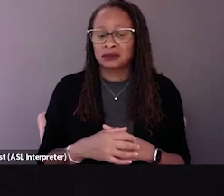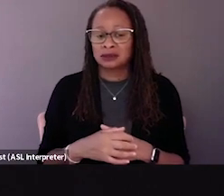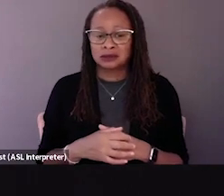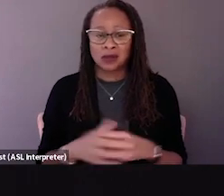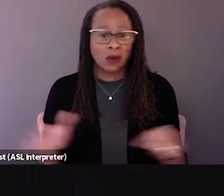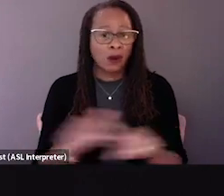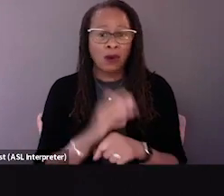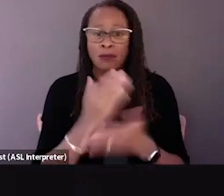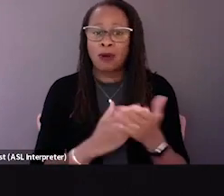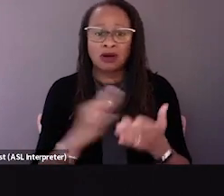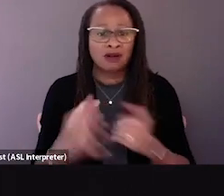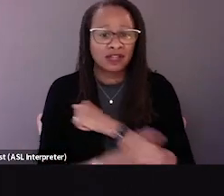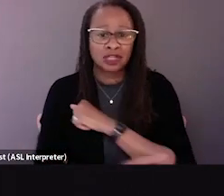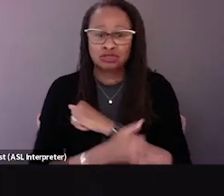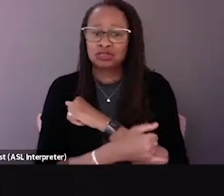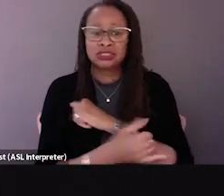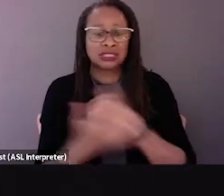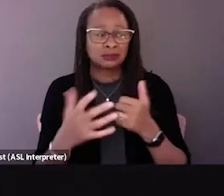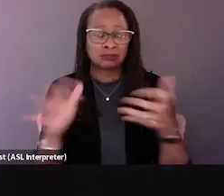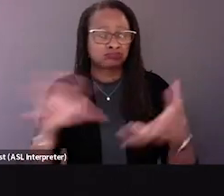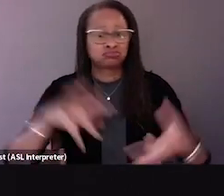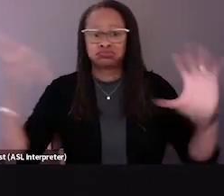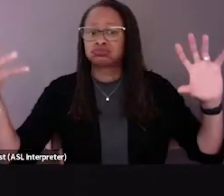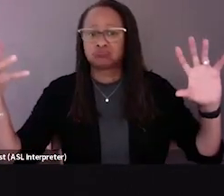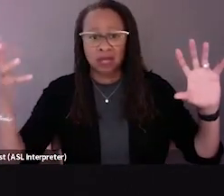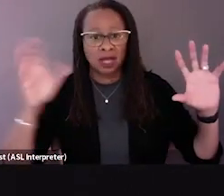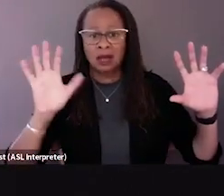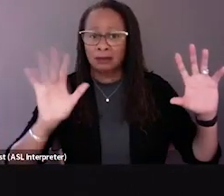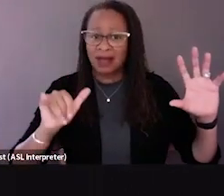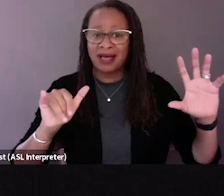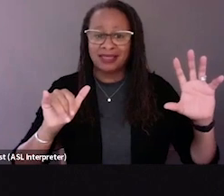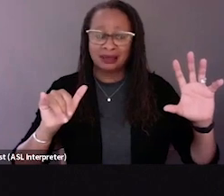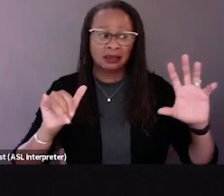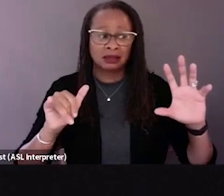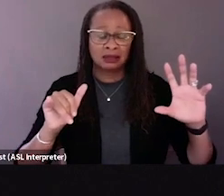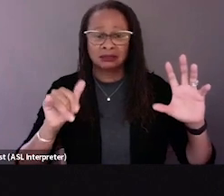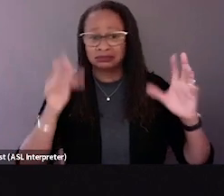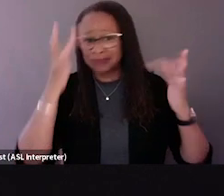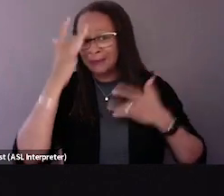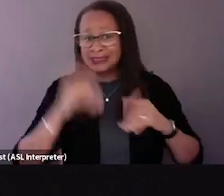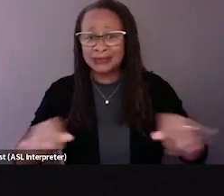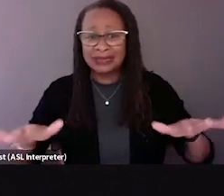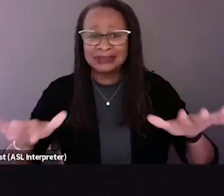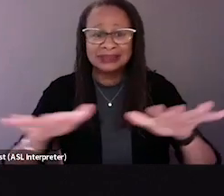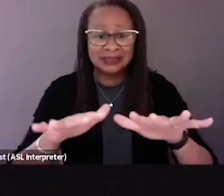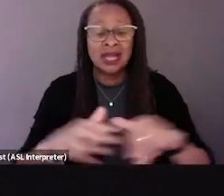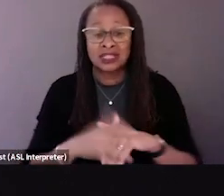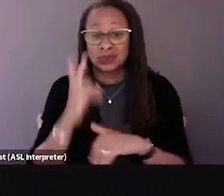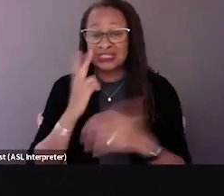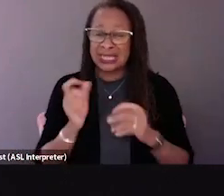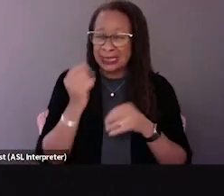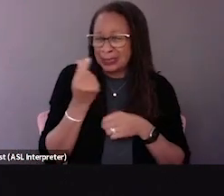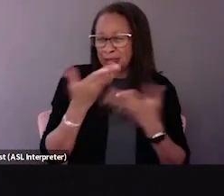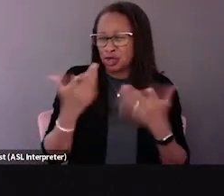whole portions of this country have just been devastated by this epidemic. And I think, we see it a bit here in Los Angeles